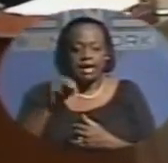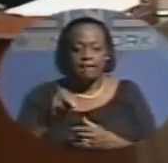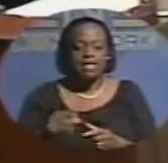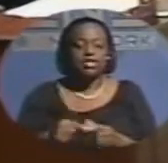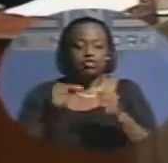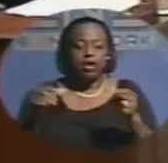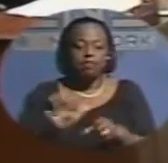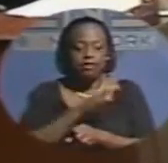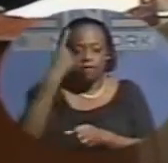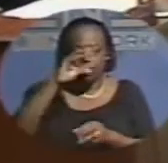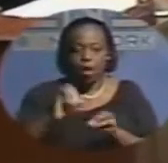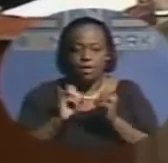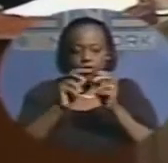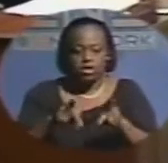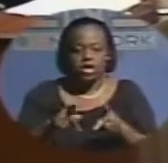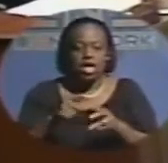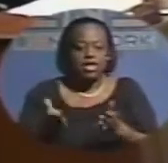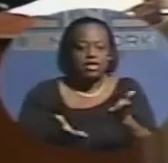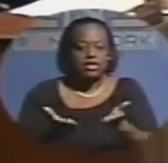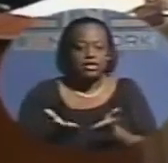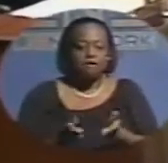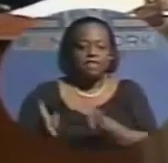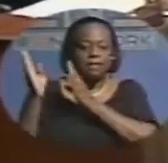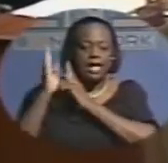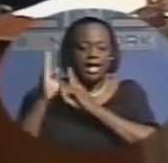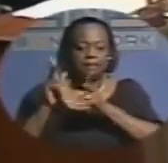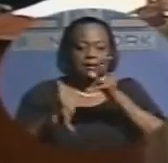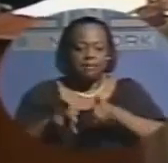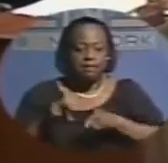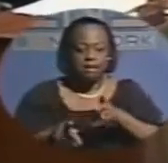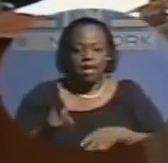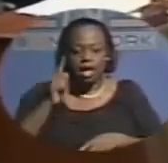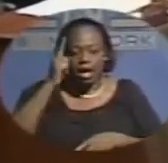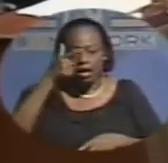for the opportunity to serve the Bahamian people and looks forward to the next 20 years of service.